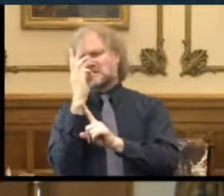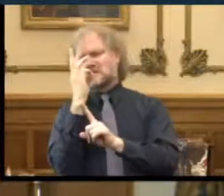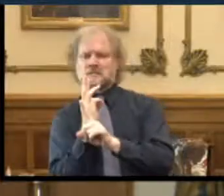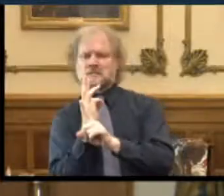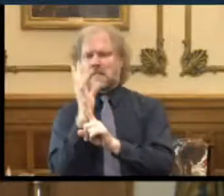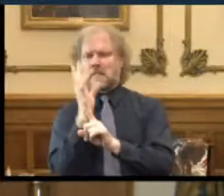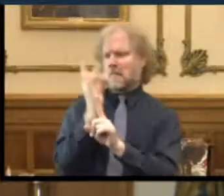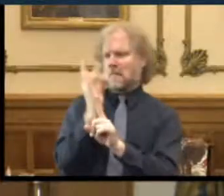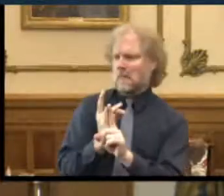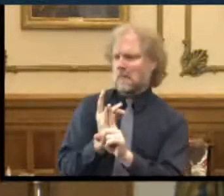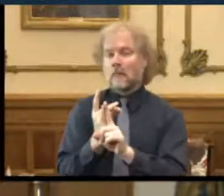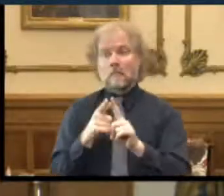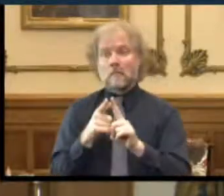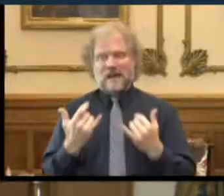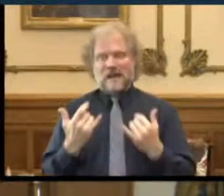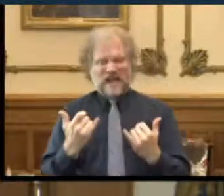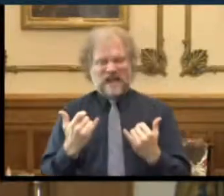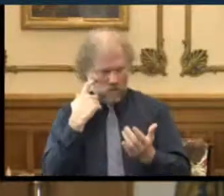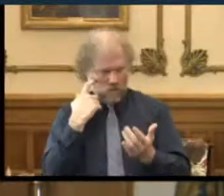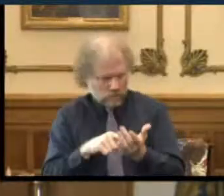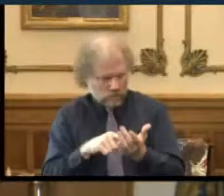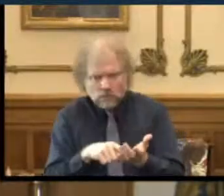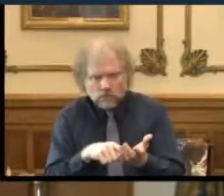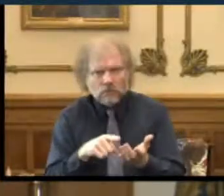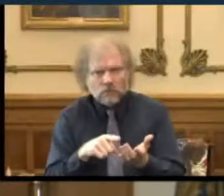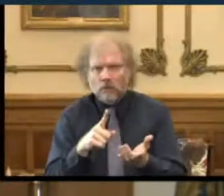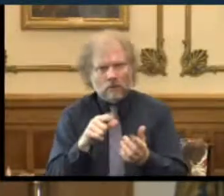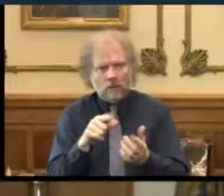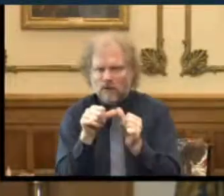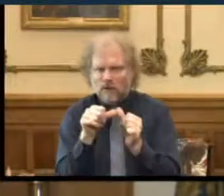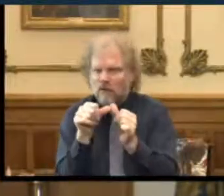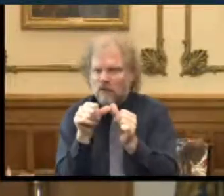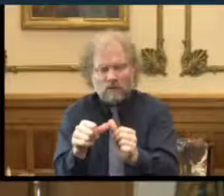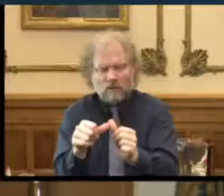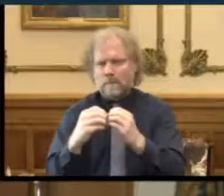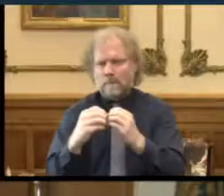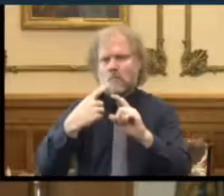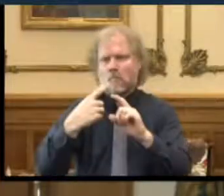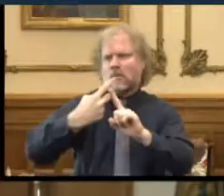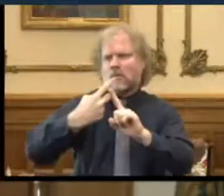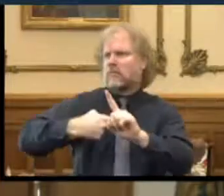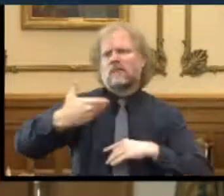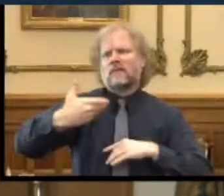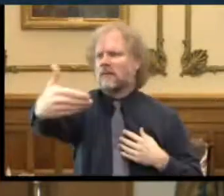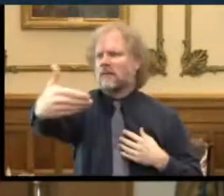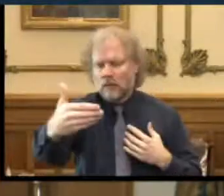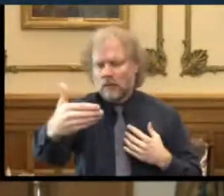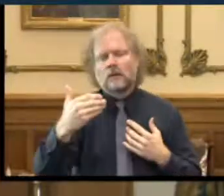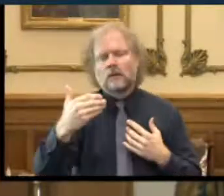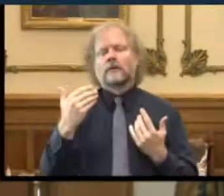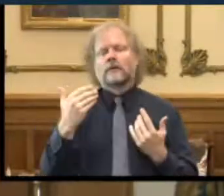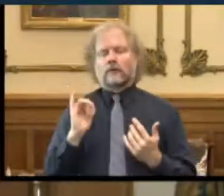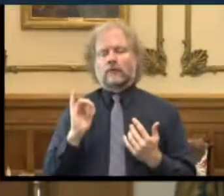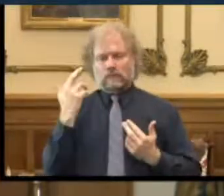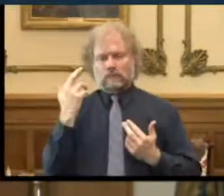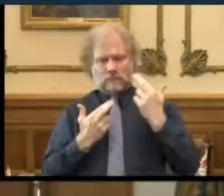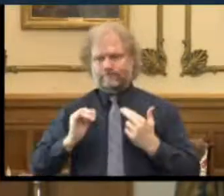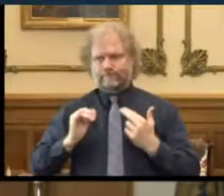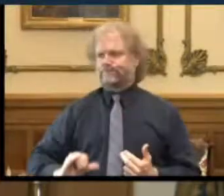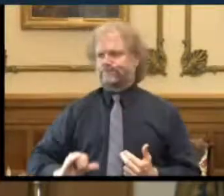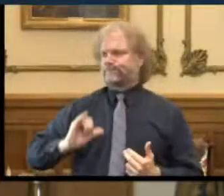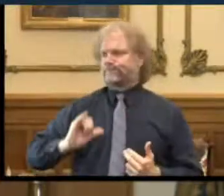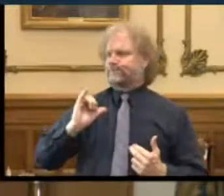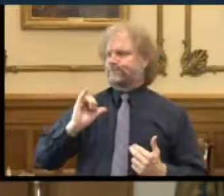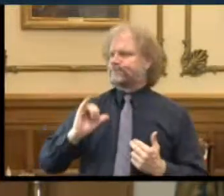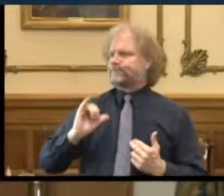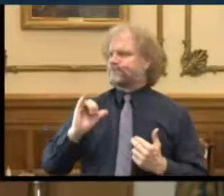we're seeing now is these needs are going to continue for many, many more months. And so I think that's a realization that is